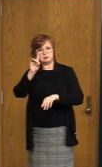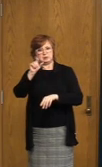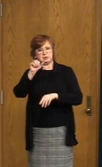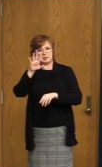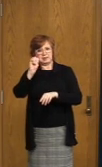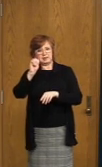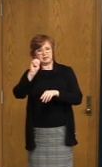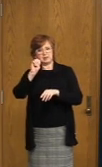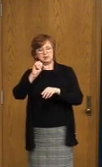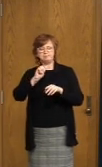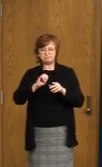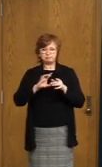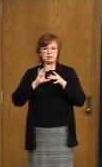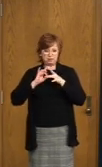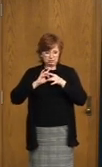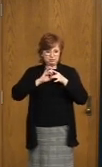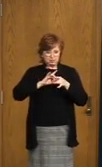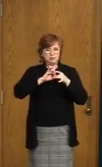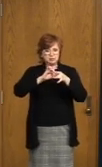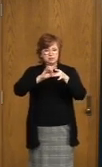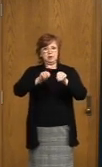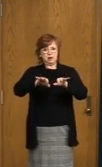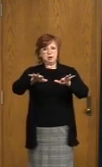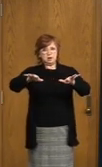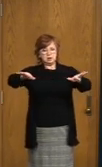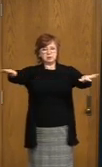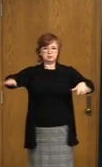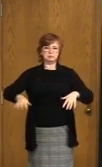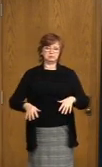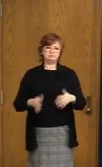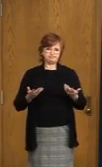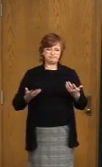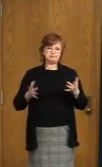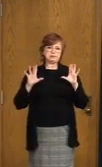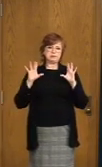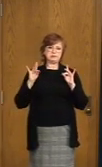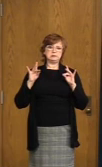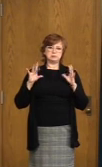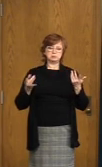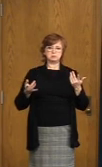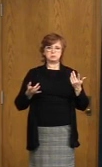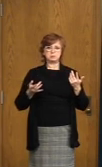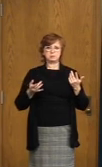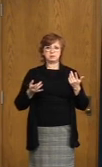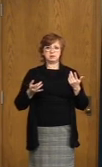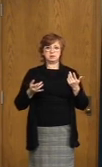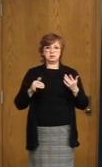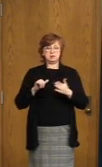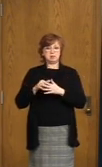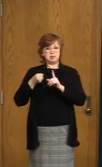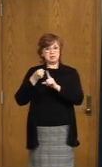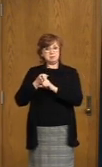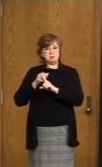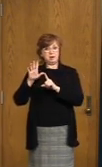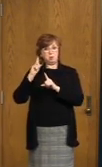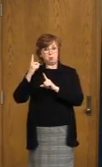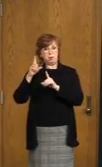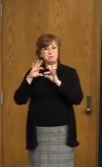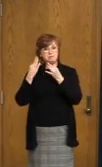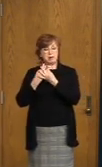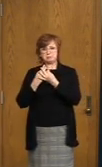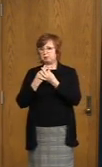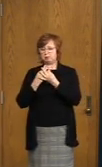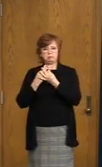is something that really sets us all back. It, if we want to relax guidelines, a few events can set us all back by weeks.